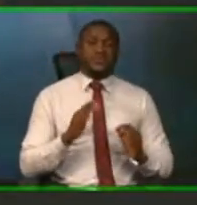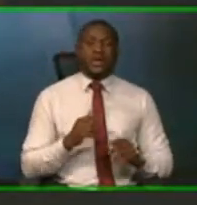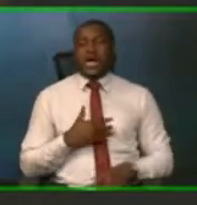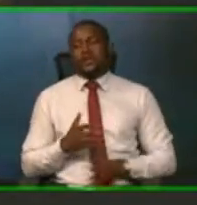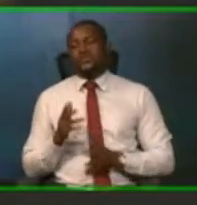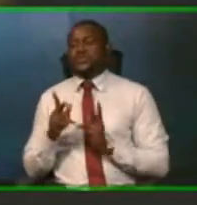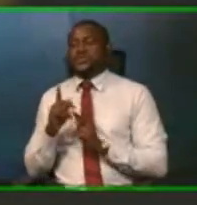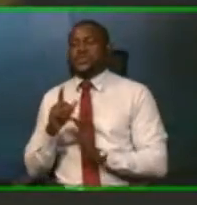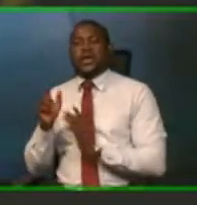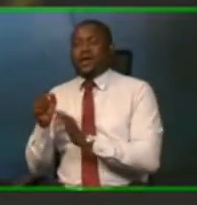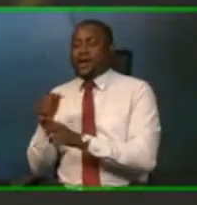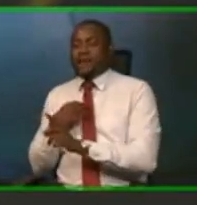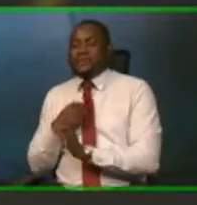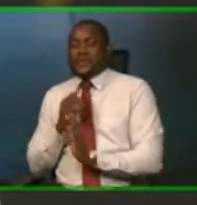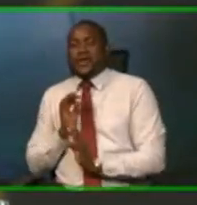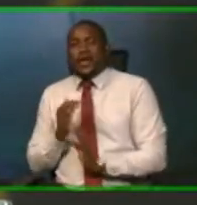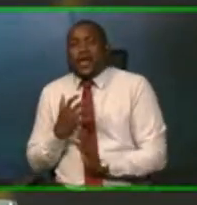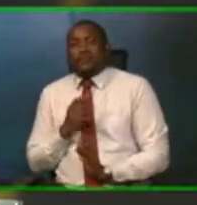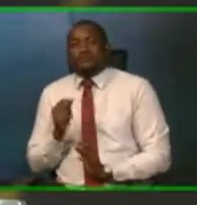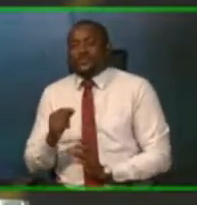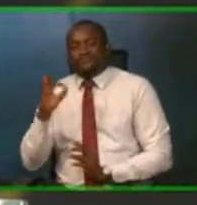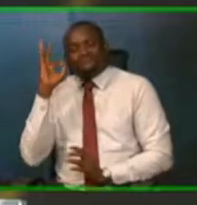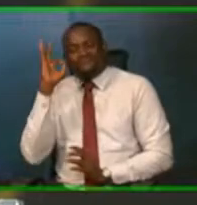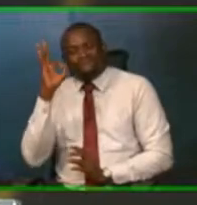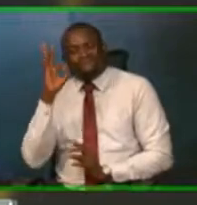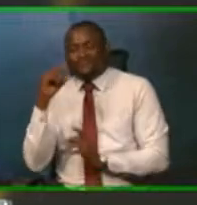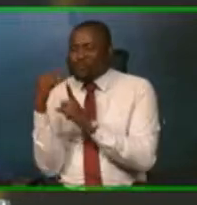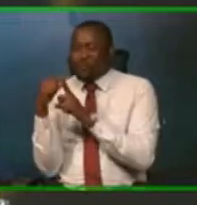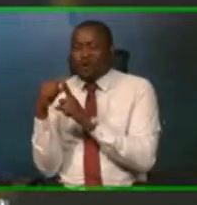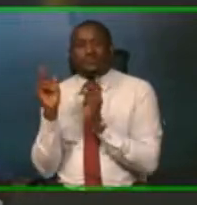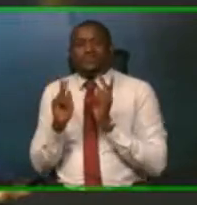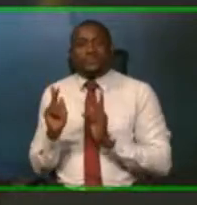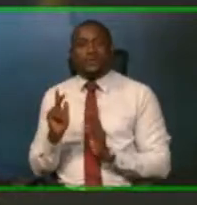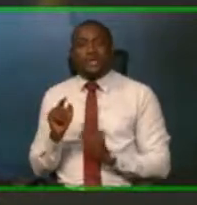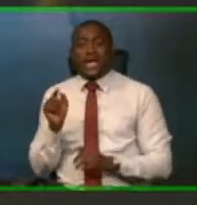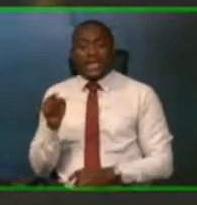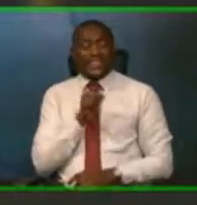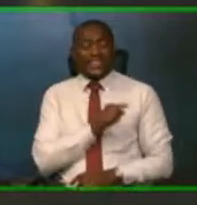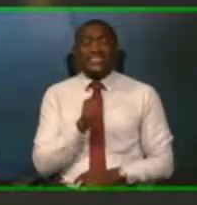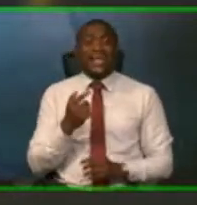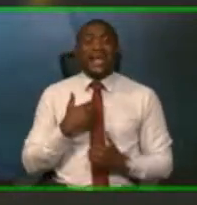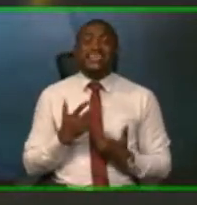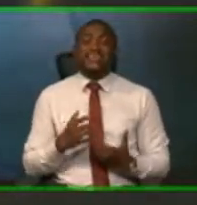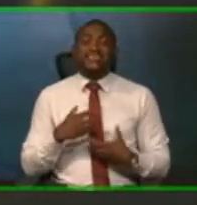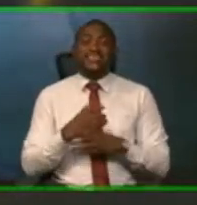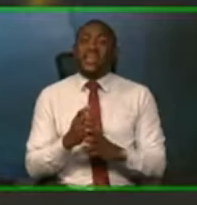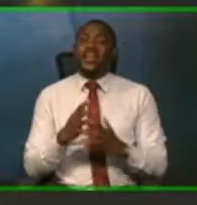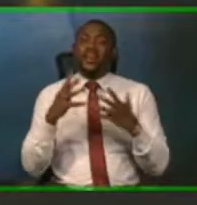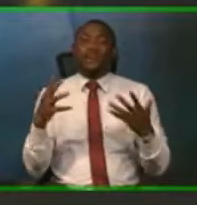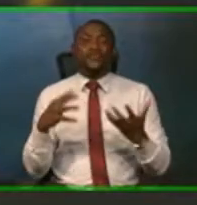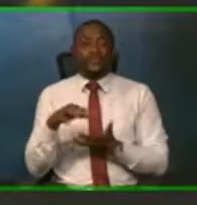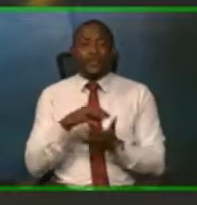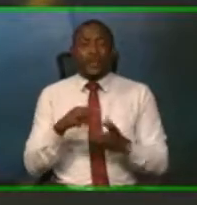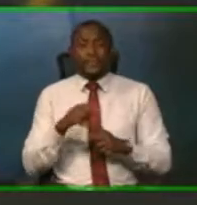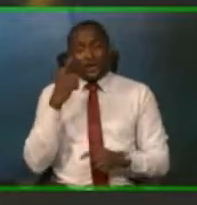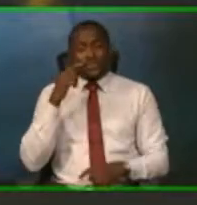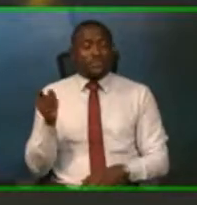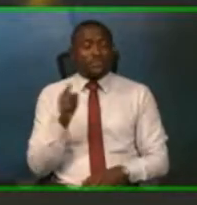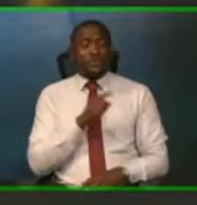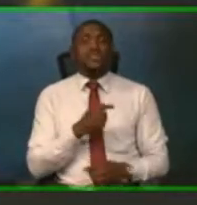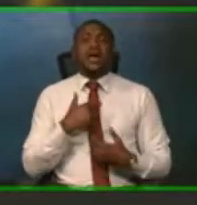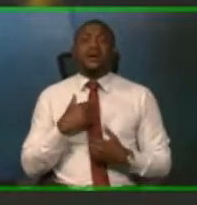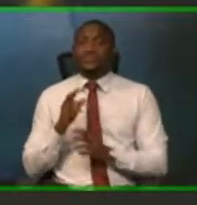to brand themselves as word people, and this has created a lot of confusion because both sides have results.